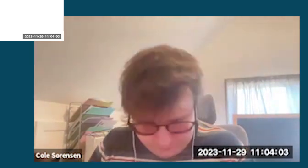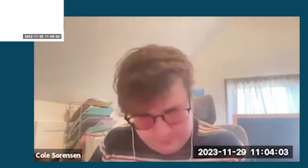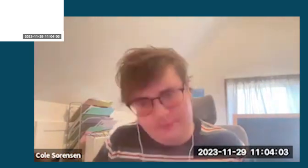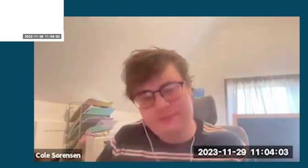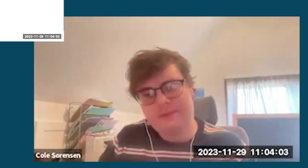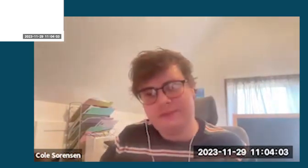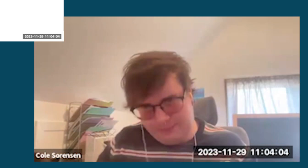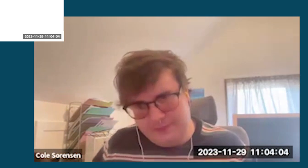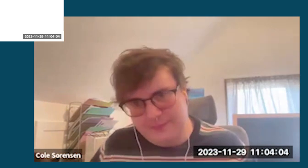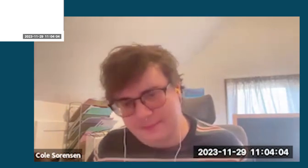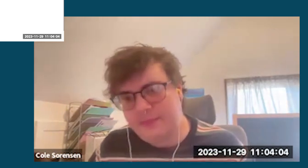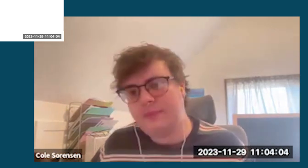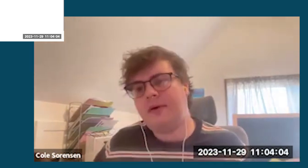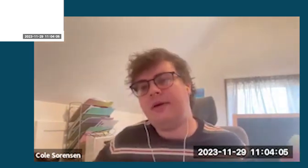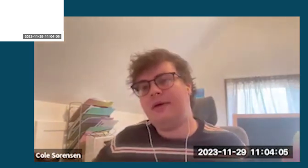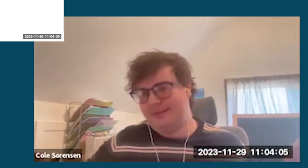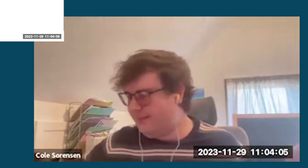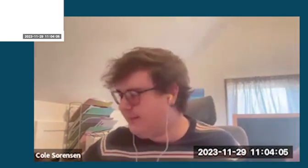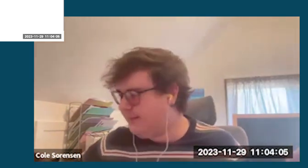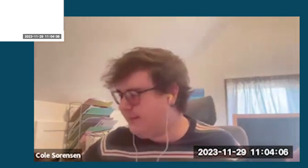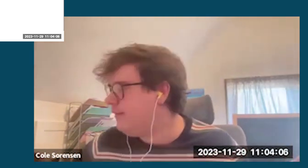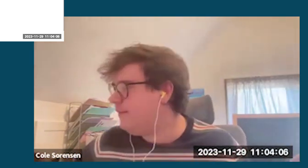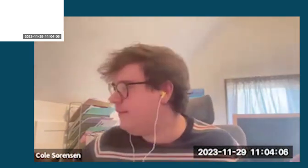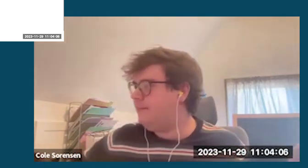their disability affects them.